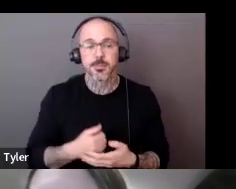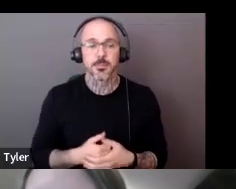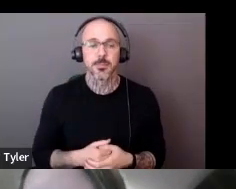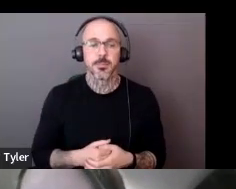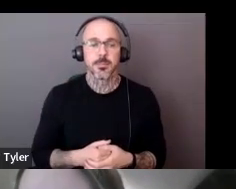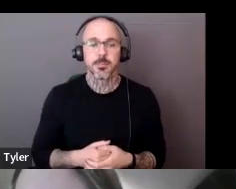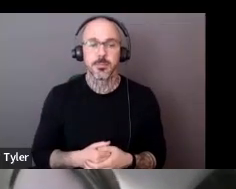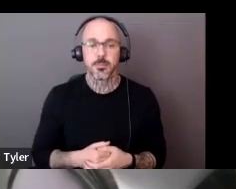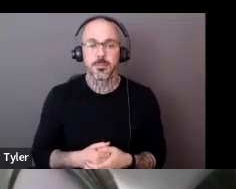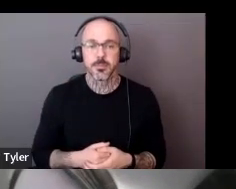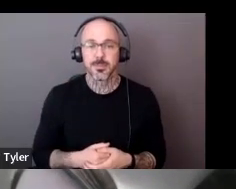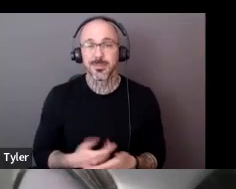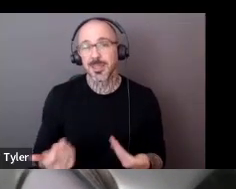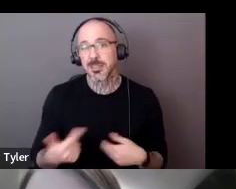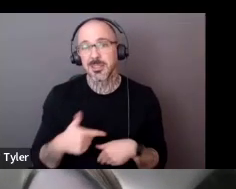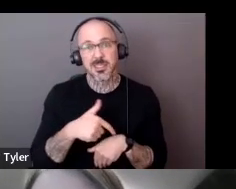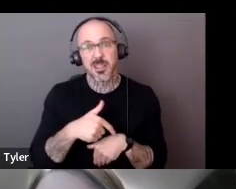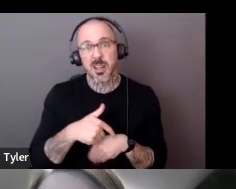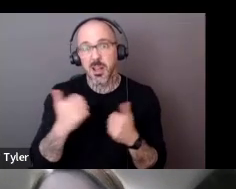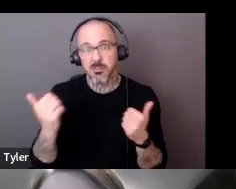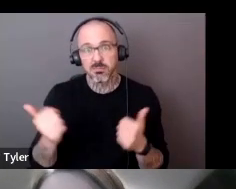These are things that have taken time.